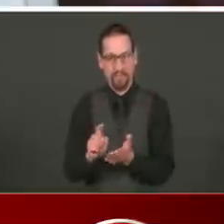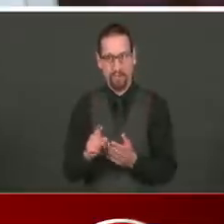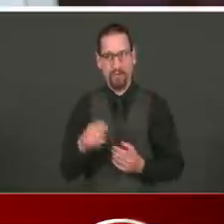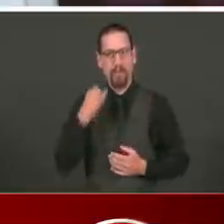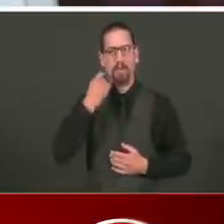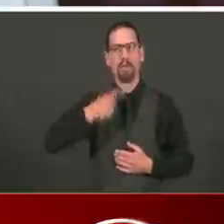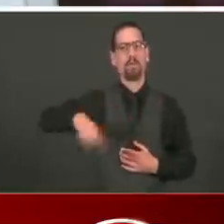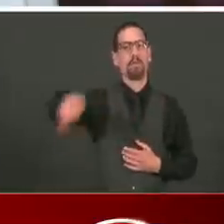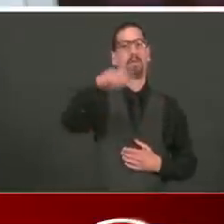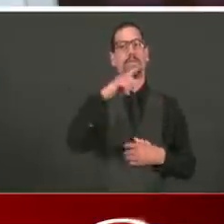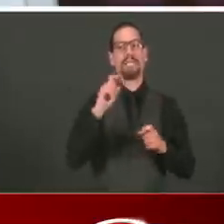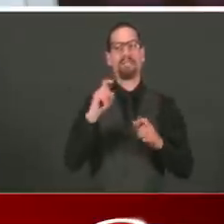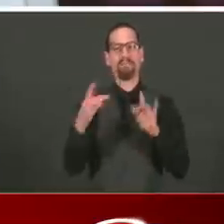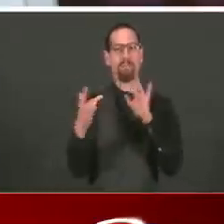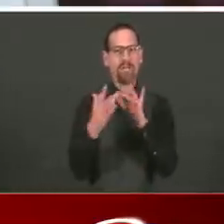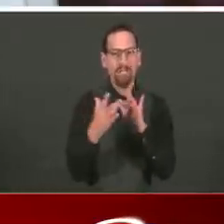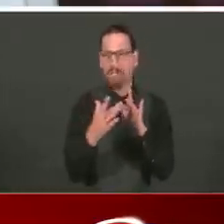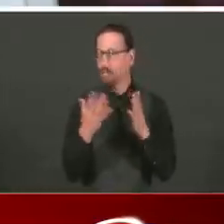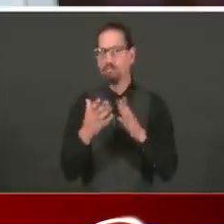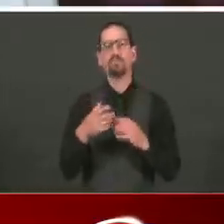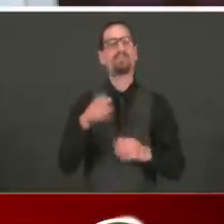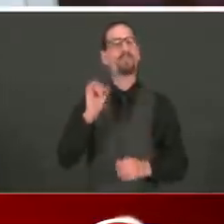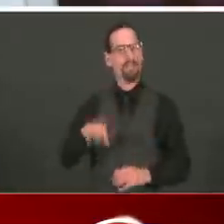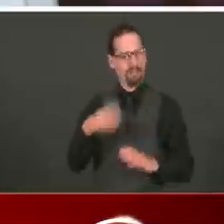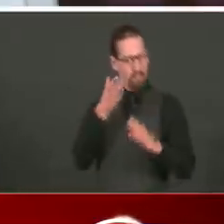an opportunity for folks to